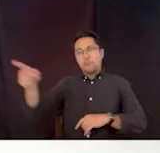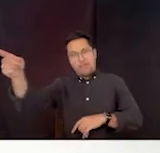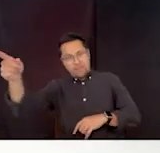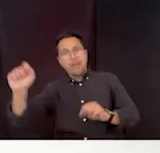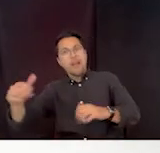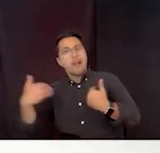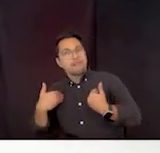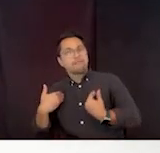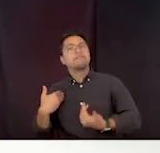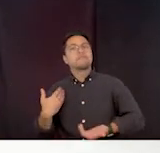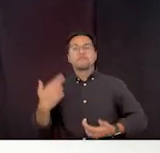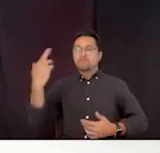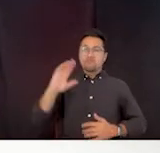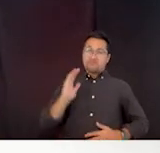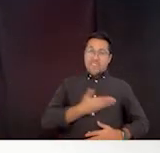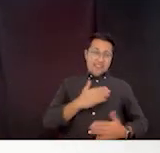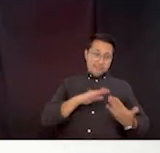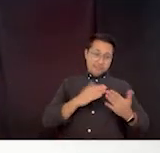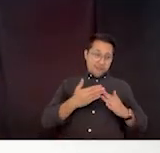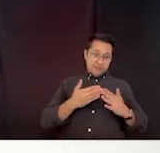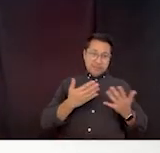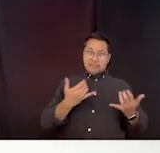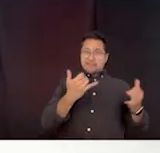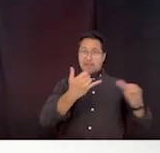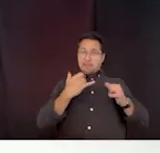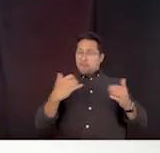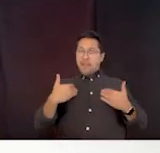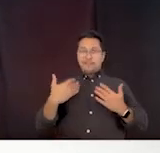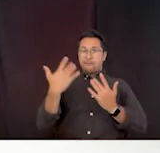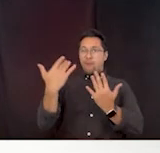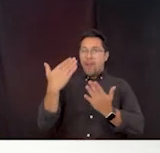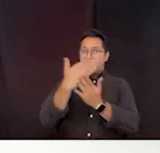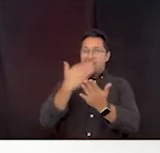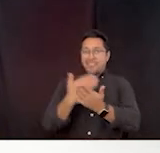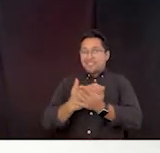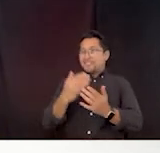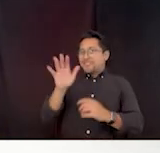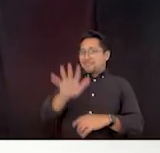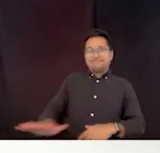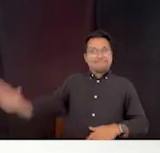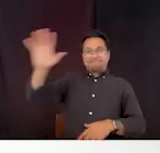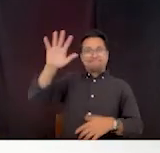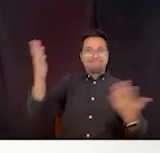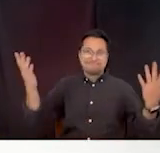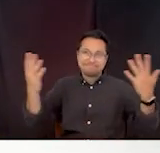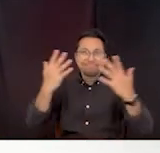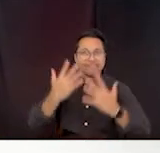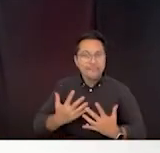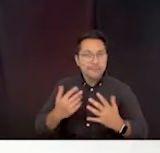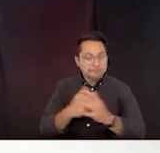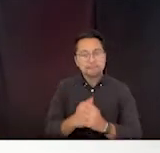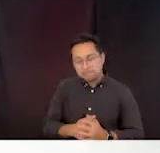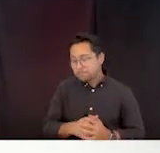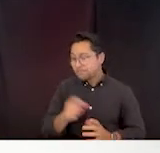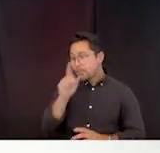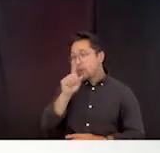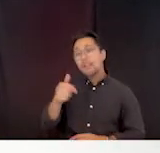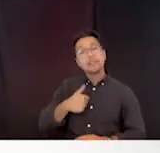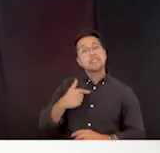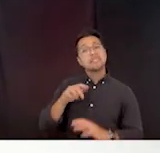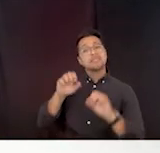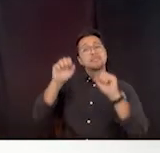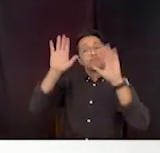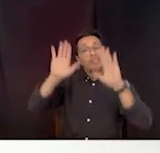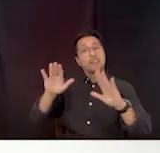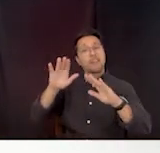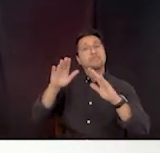because in our community it's just the same. There's wait lists everywhere, unfortunately. So it's a really fantastic resource.